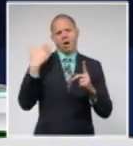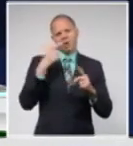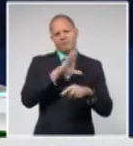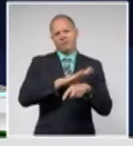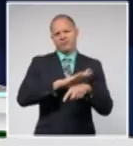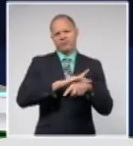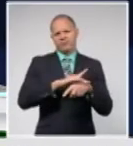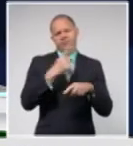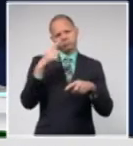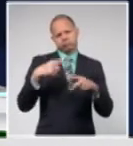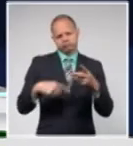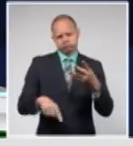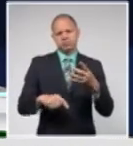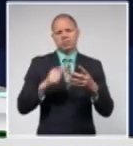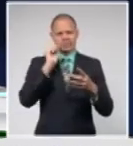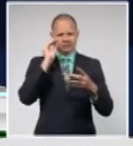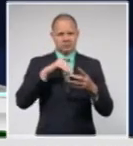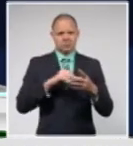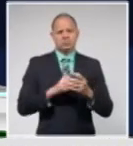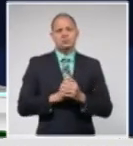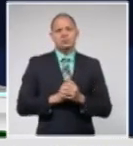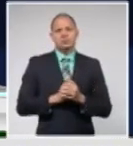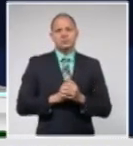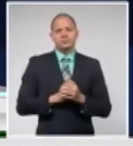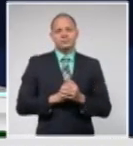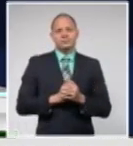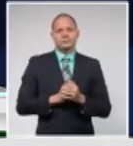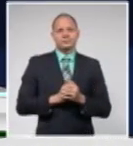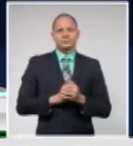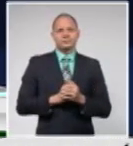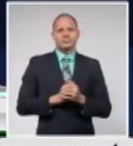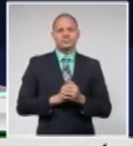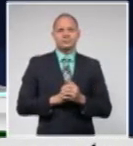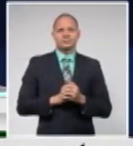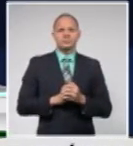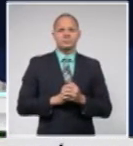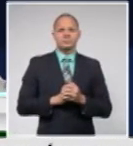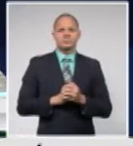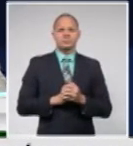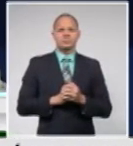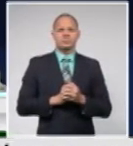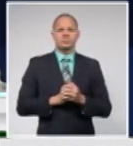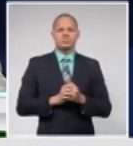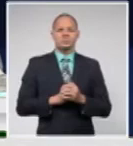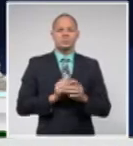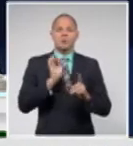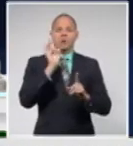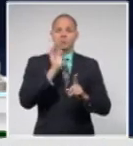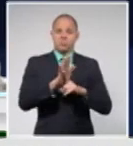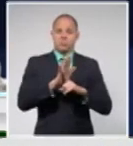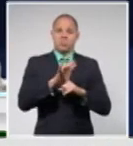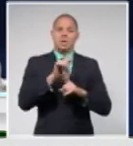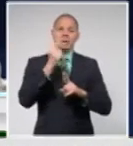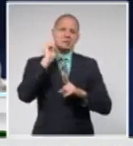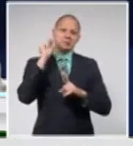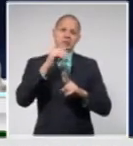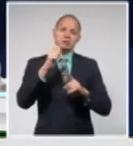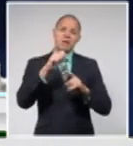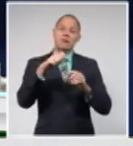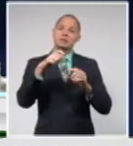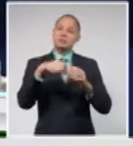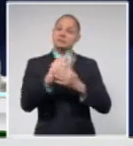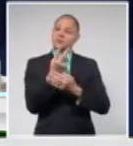ICU. She had a rapid evolution, and unfortunately yesterday she went into a cardiac respiratory